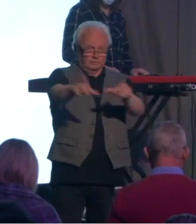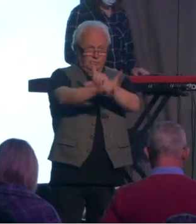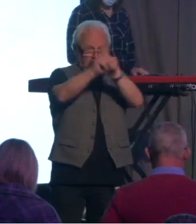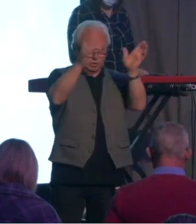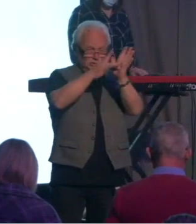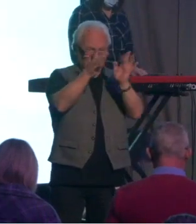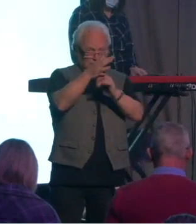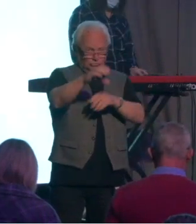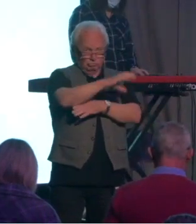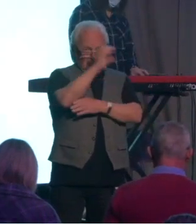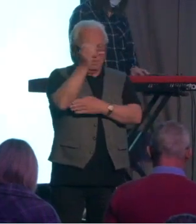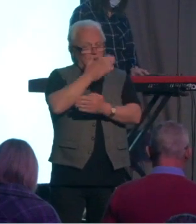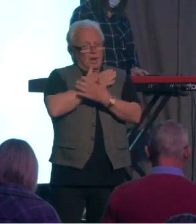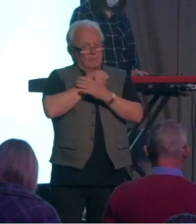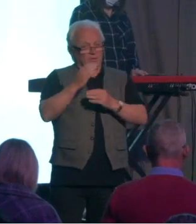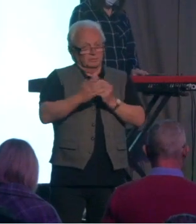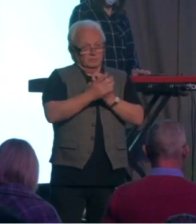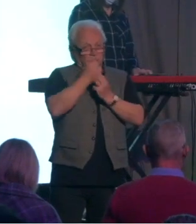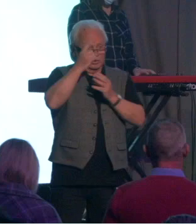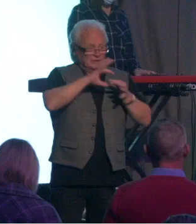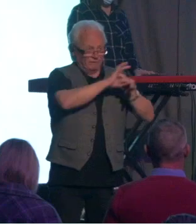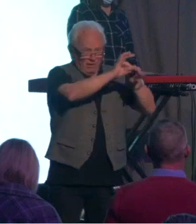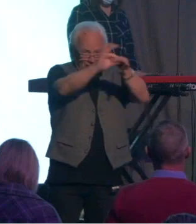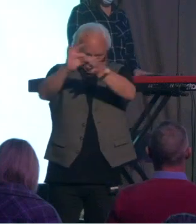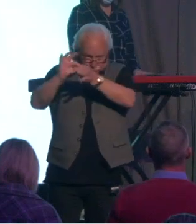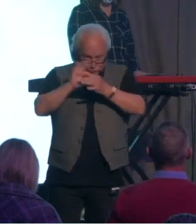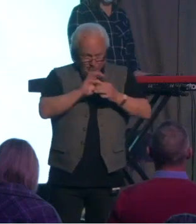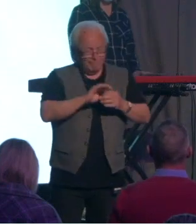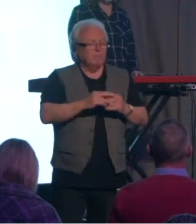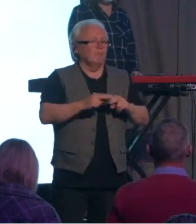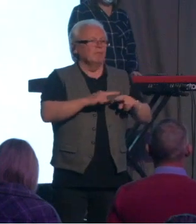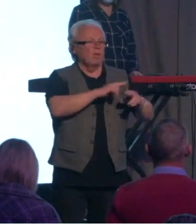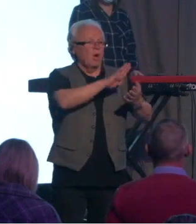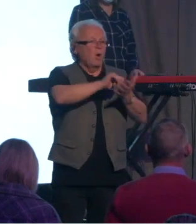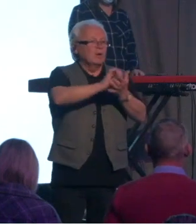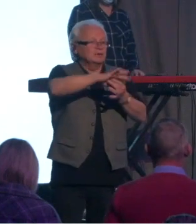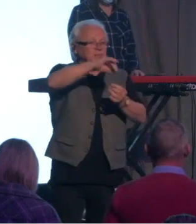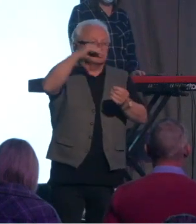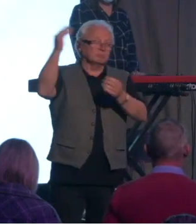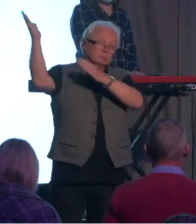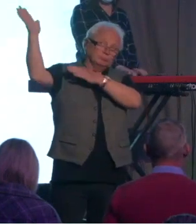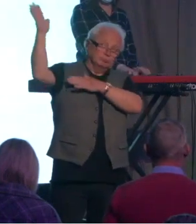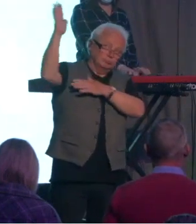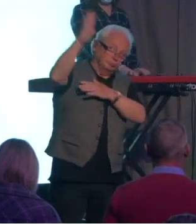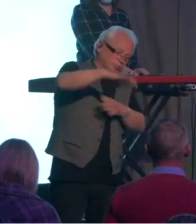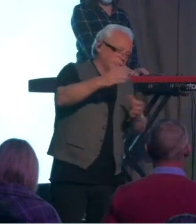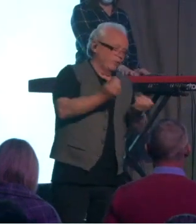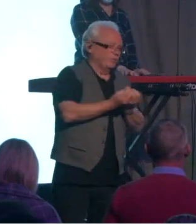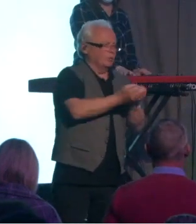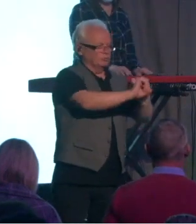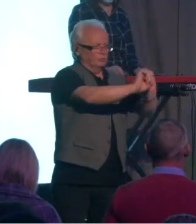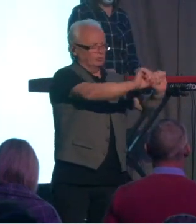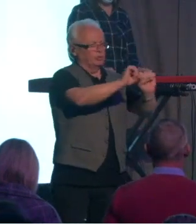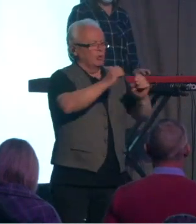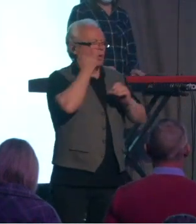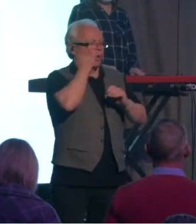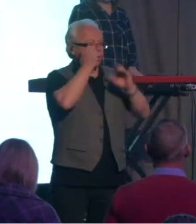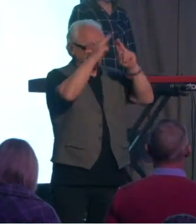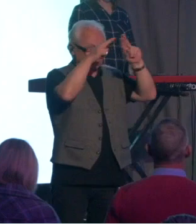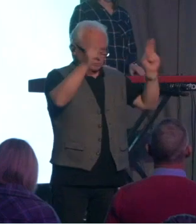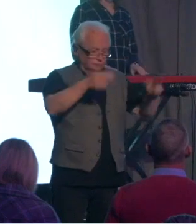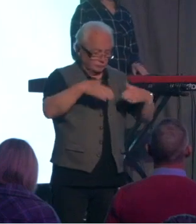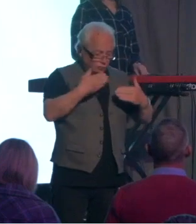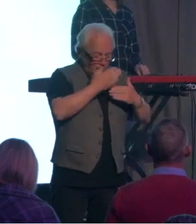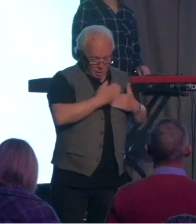love of God, and the fellowship of the Holy Spirit rest, remain, and abide upon you and your house from now